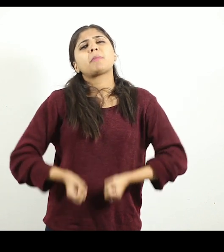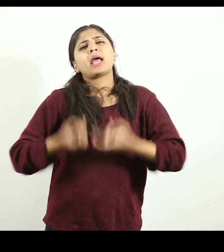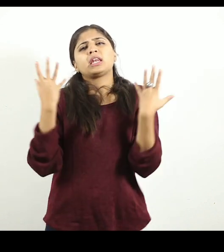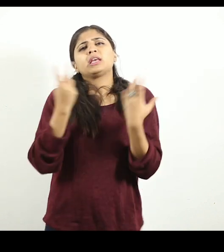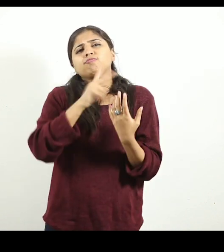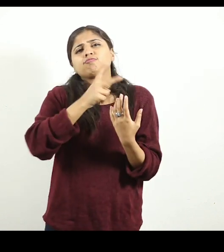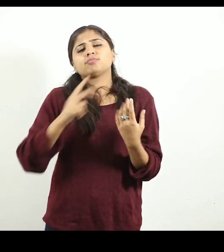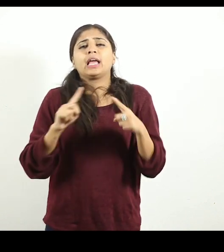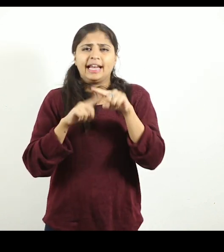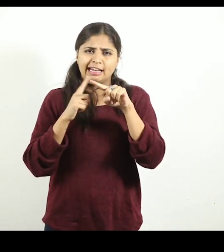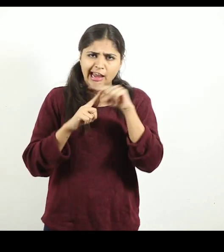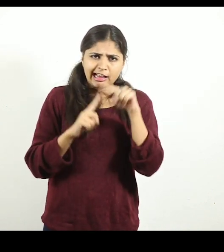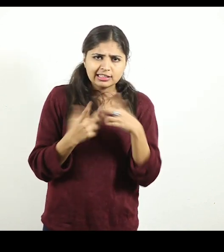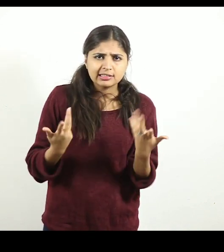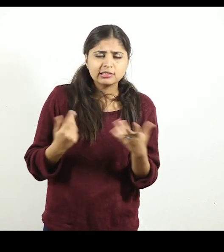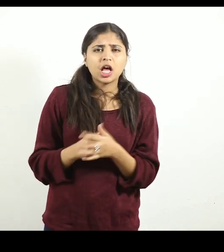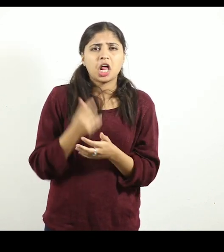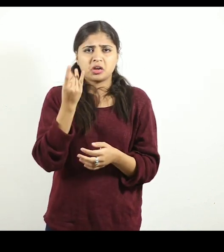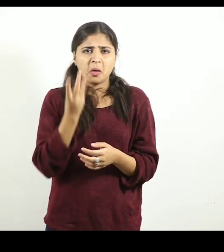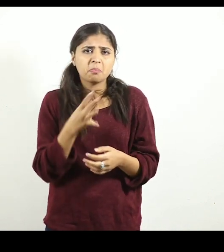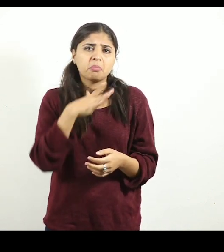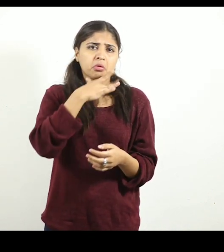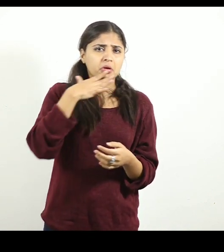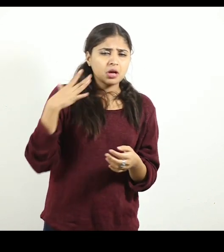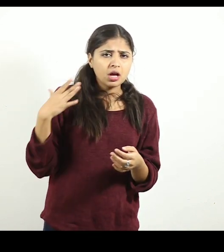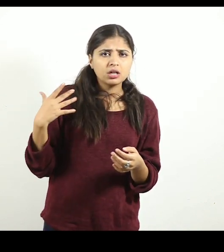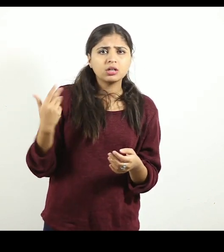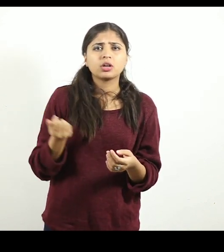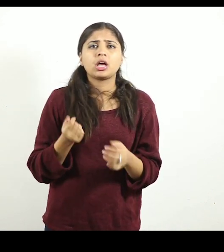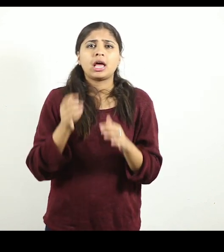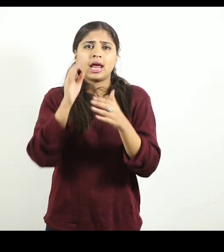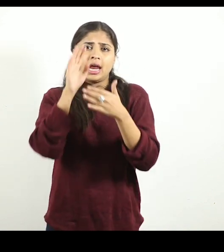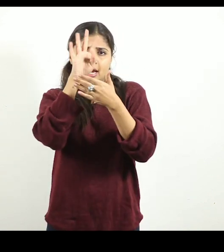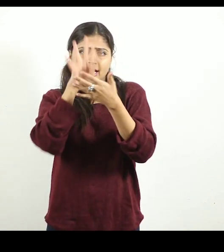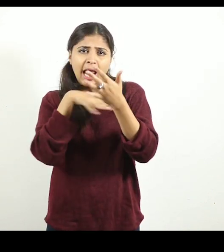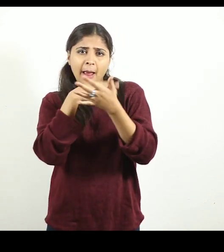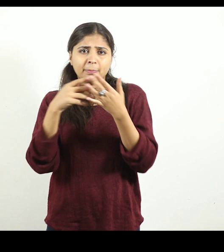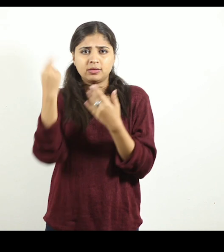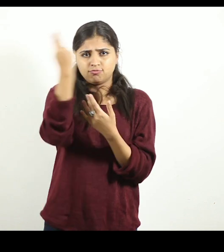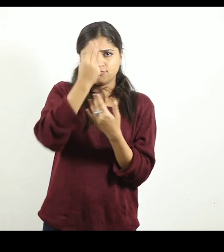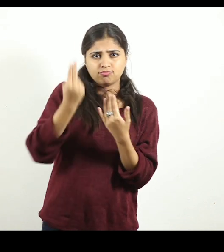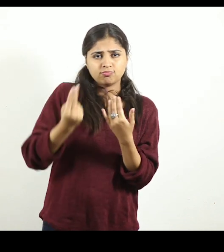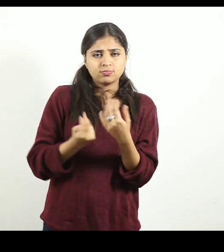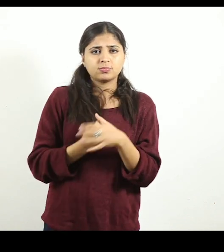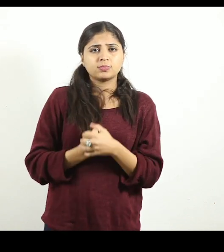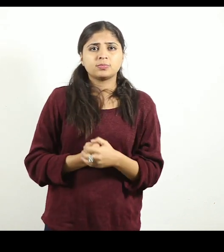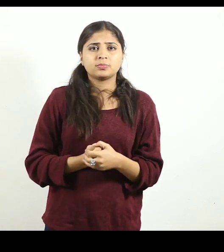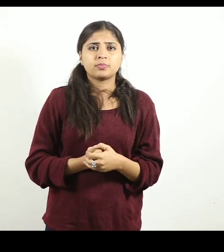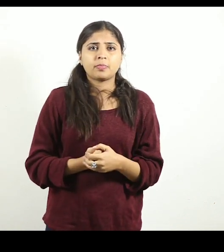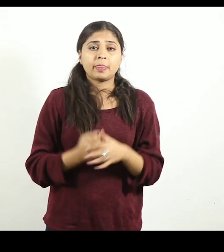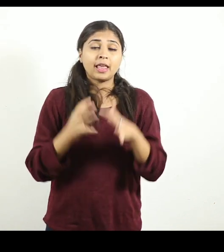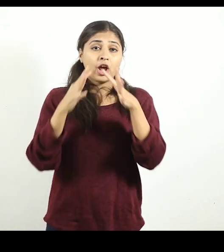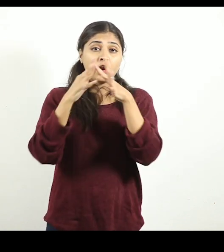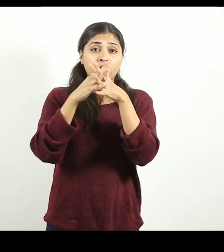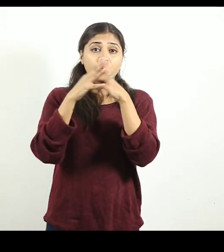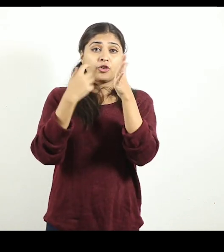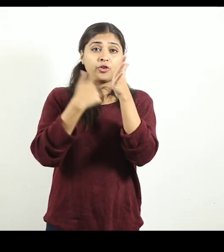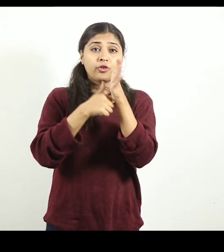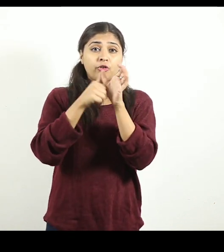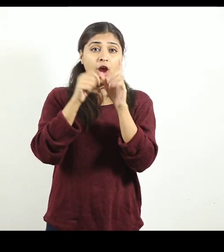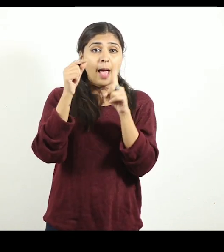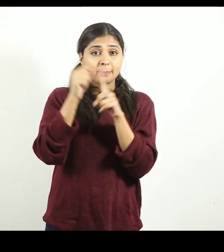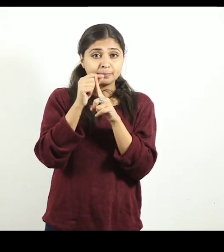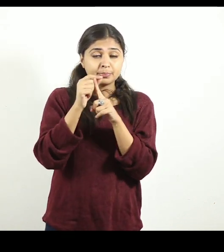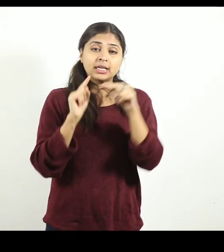numbers, coloring, or table styles. Wrap text. You can display multiple lines of text inside